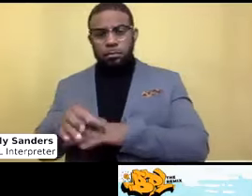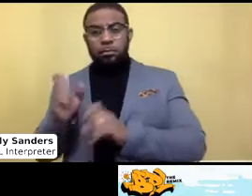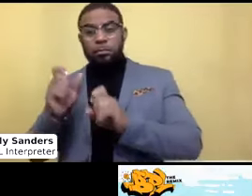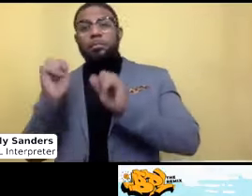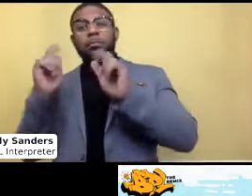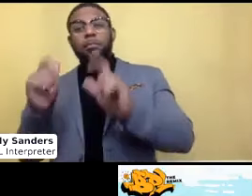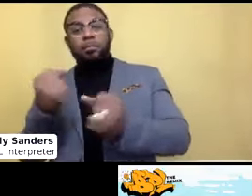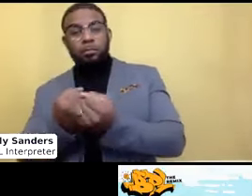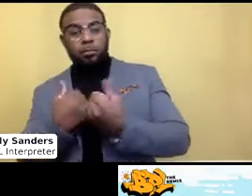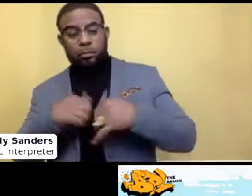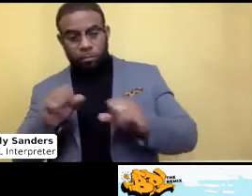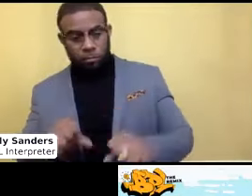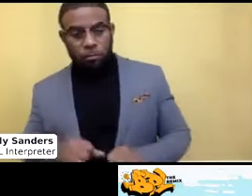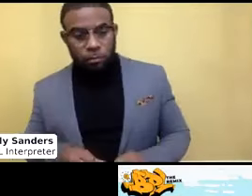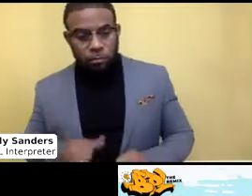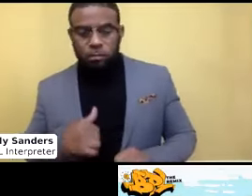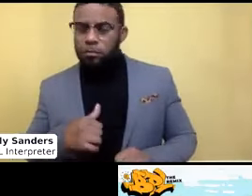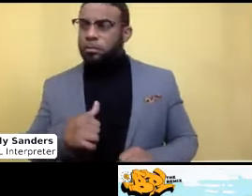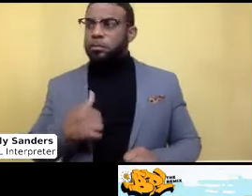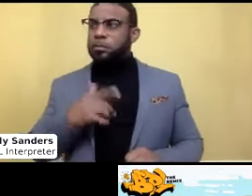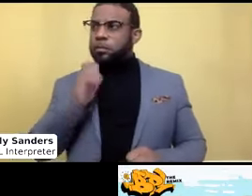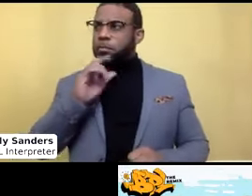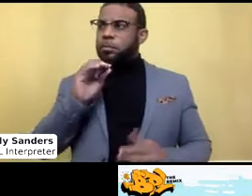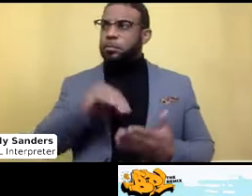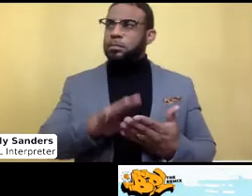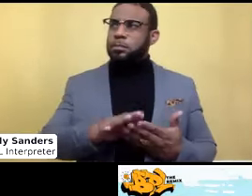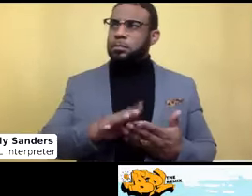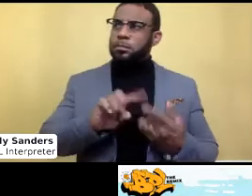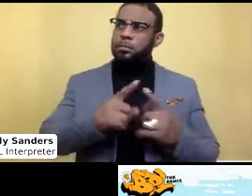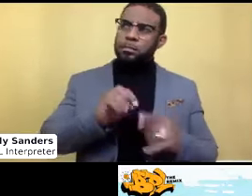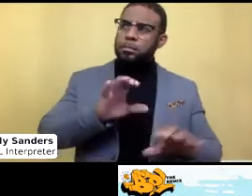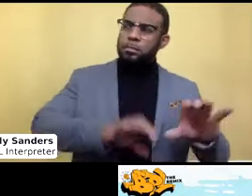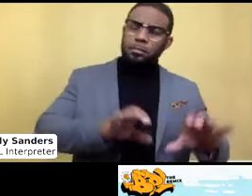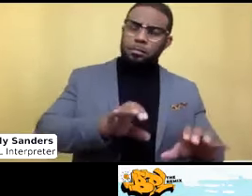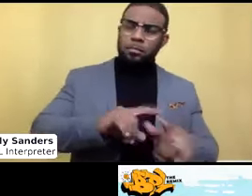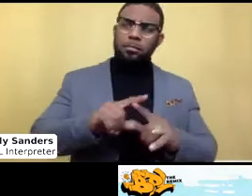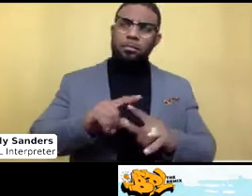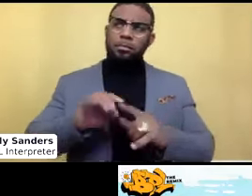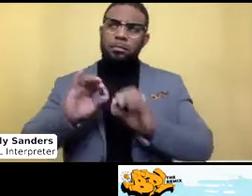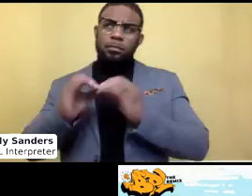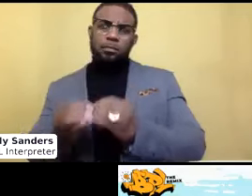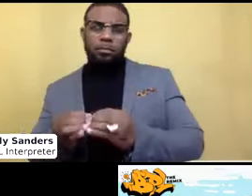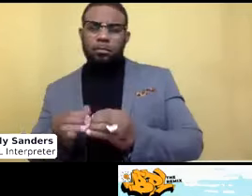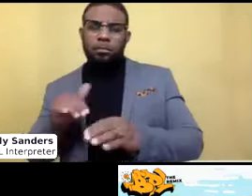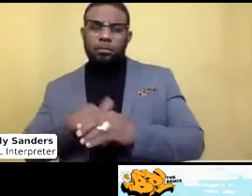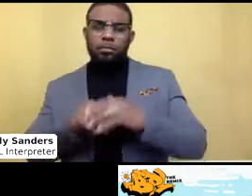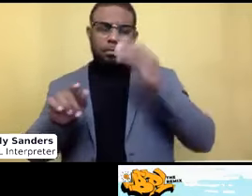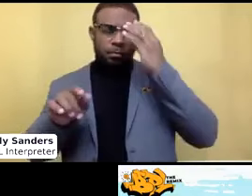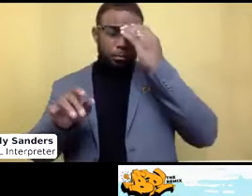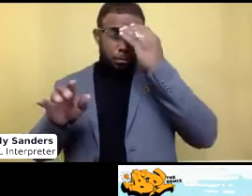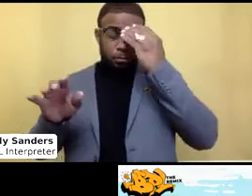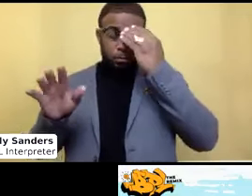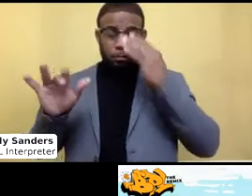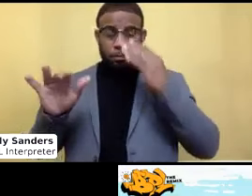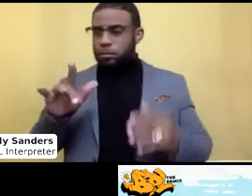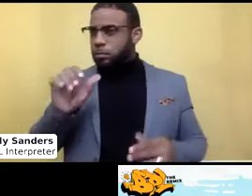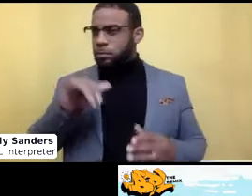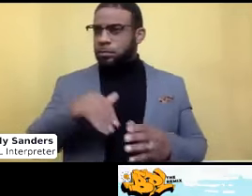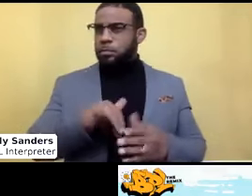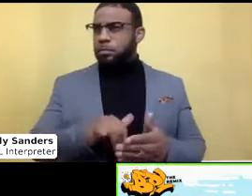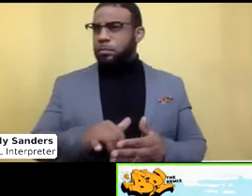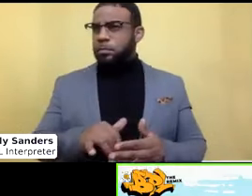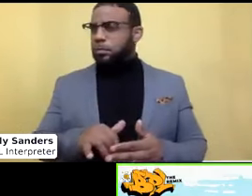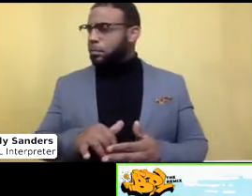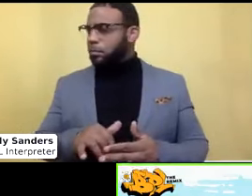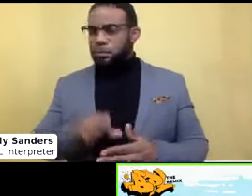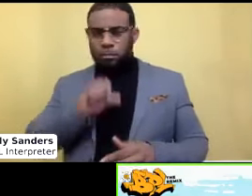all the support we can. I was going to put Friends of the Congo as an organization in did I put that?